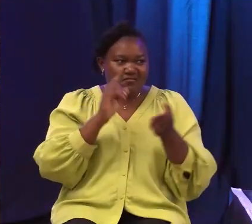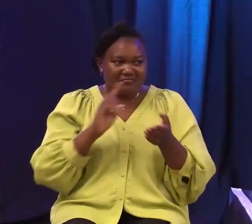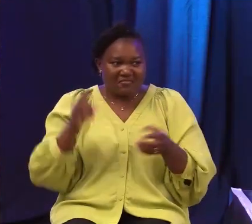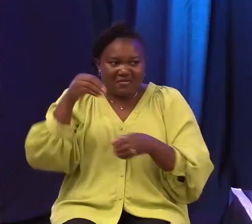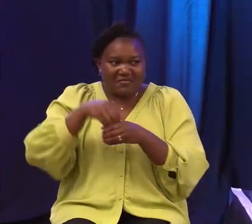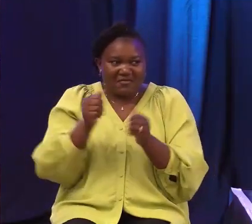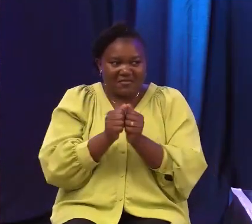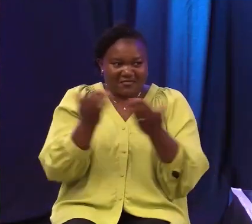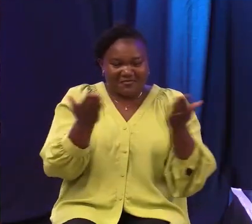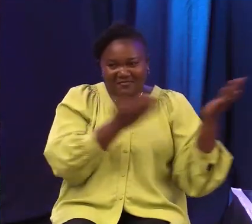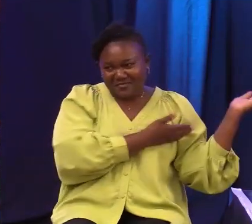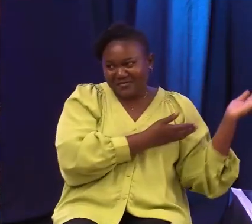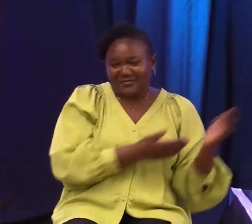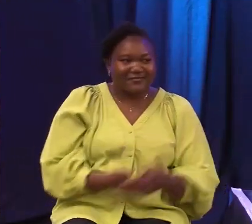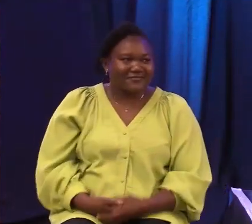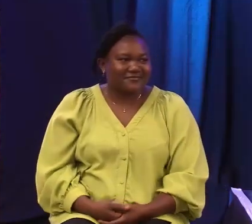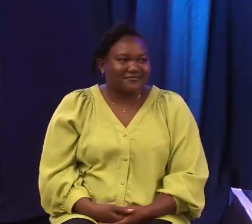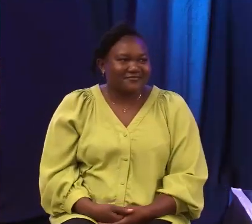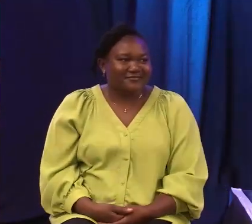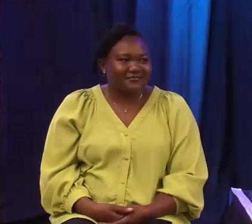representative to the stage.